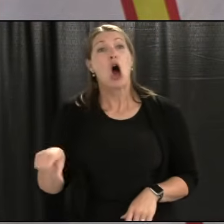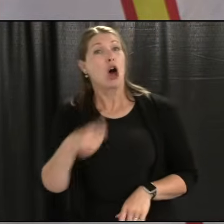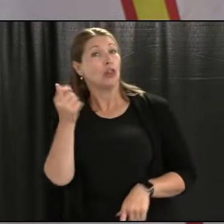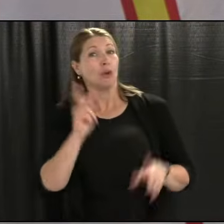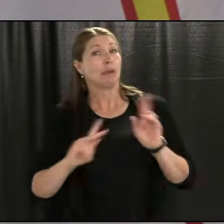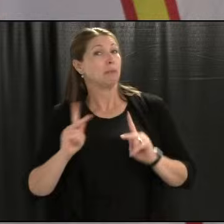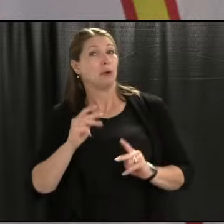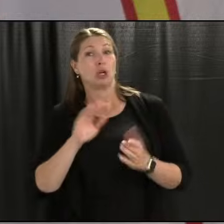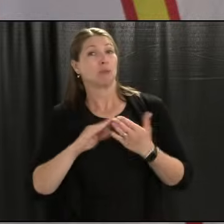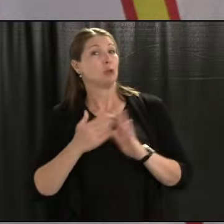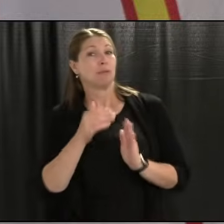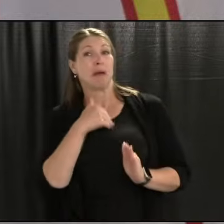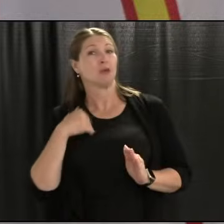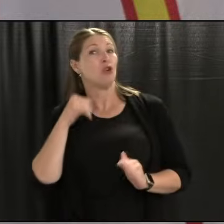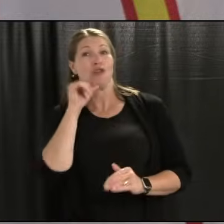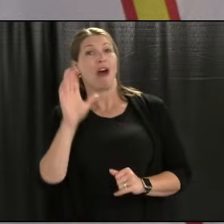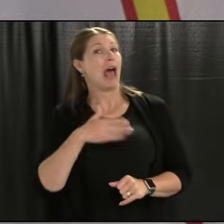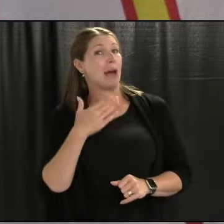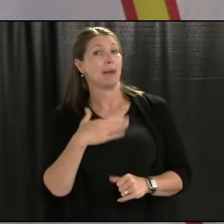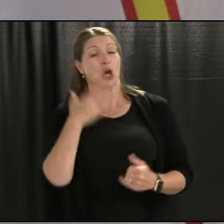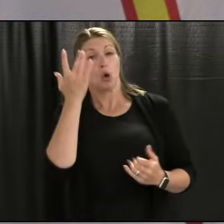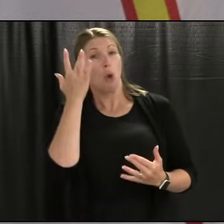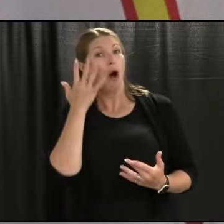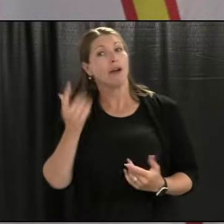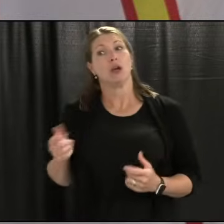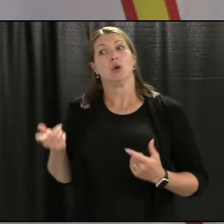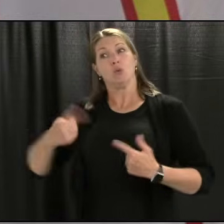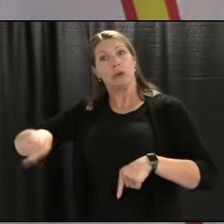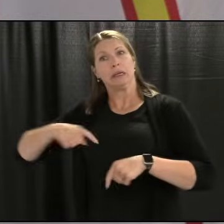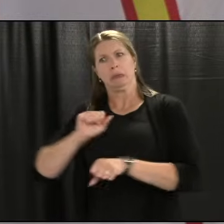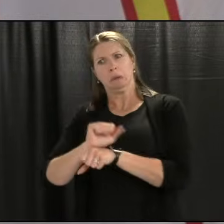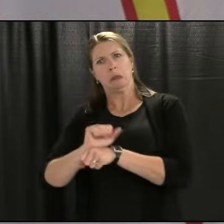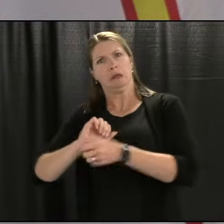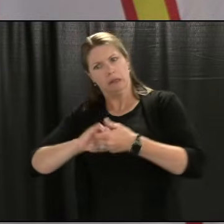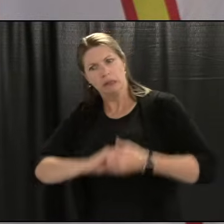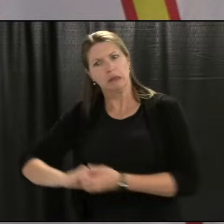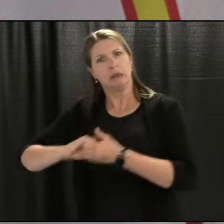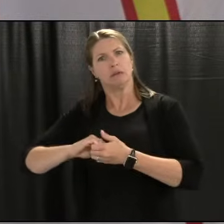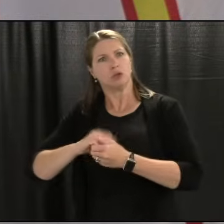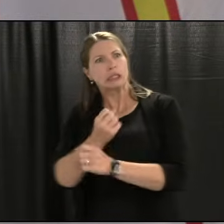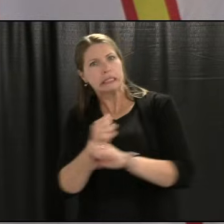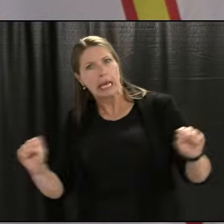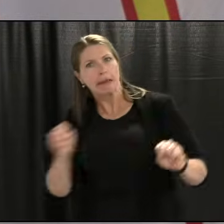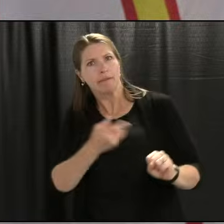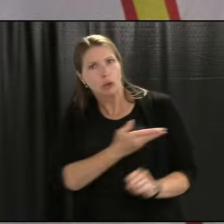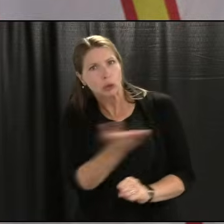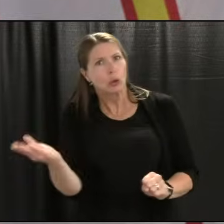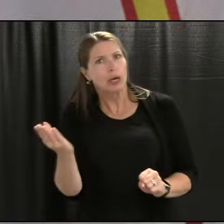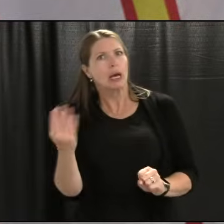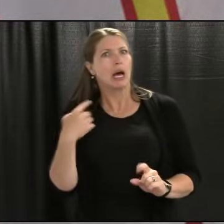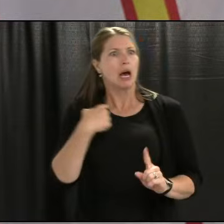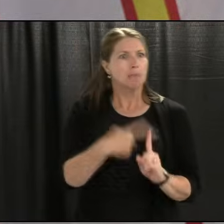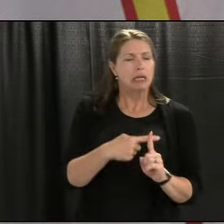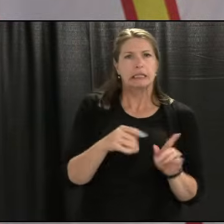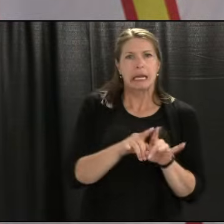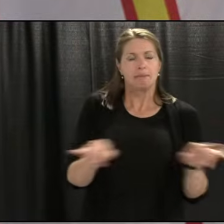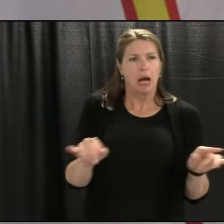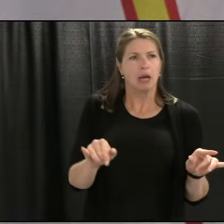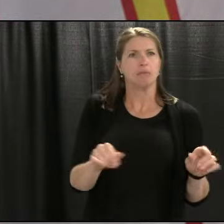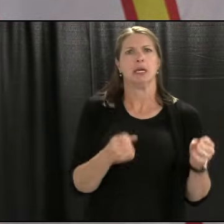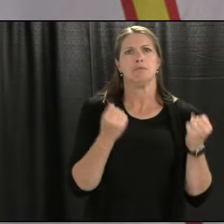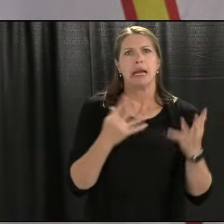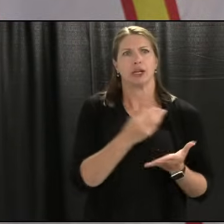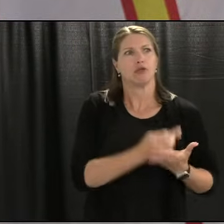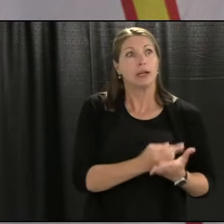have breached the regulations while everyone is trying to keep everybody safe and everybody is working hard and we have a finite number of assets. We do not